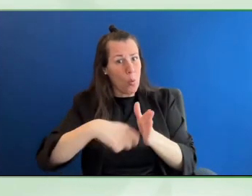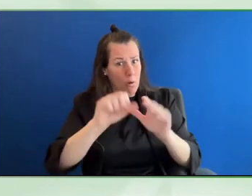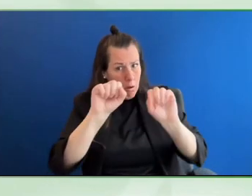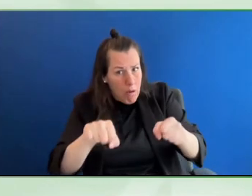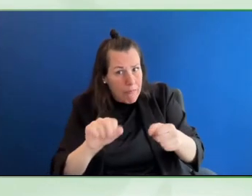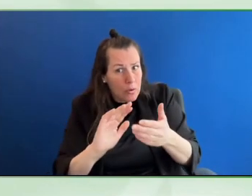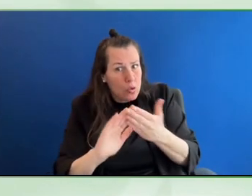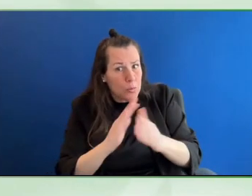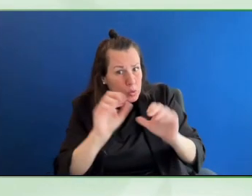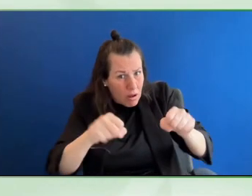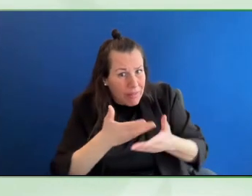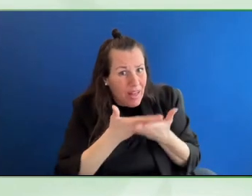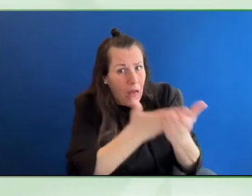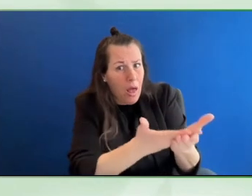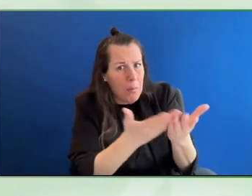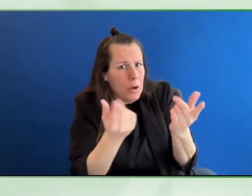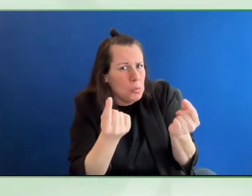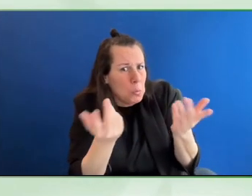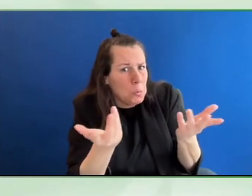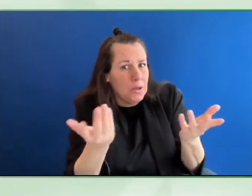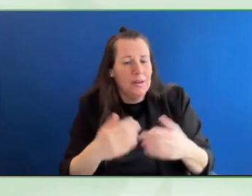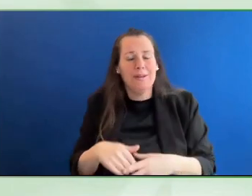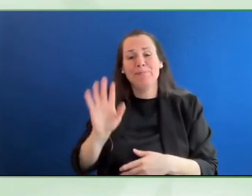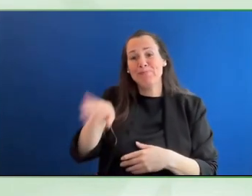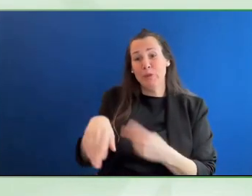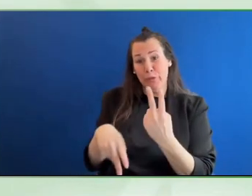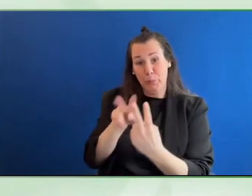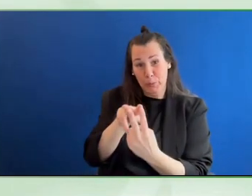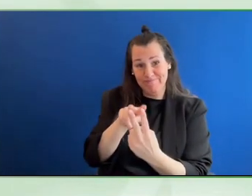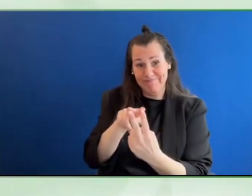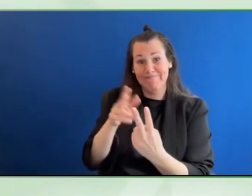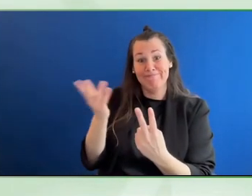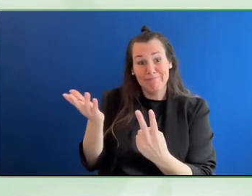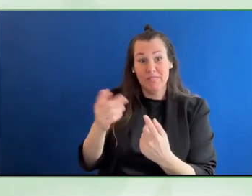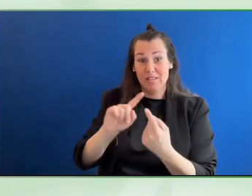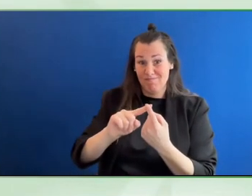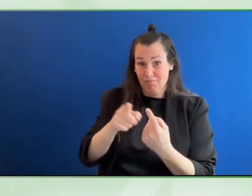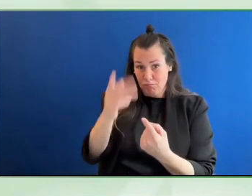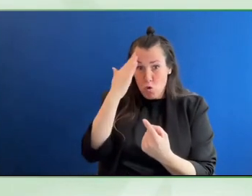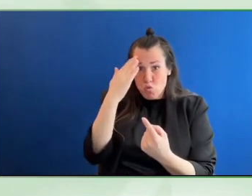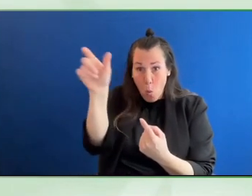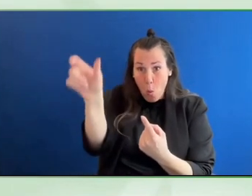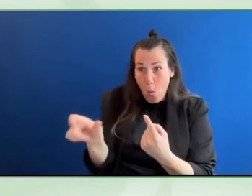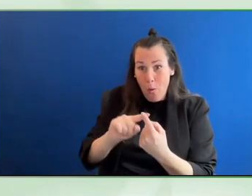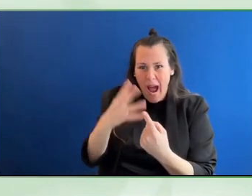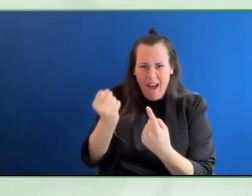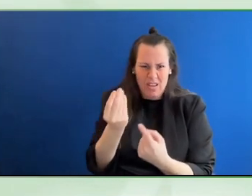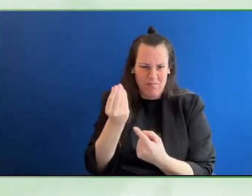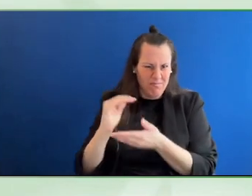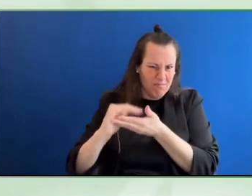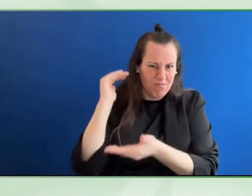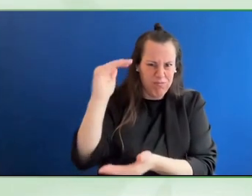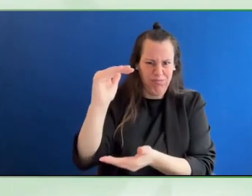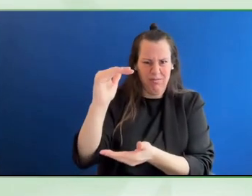recognize that, and again, everybody does, the need for our young and old, all ages, to be